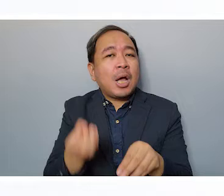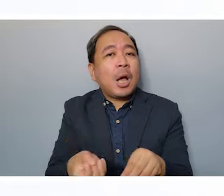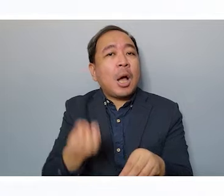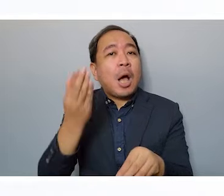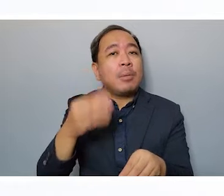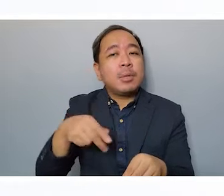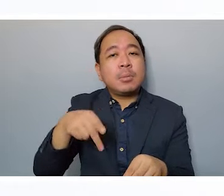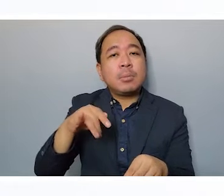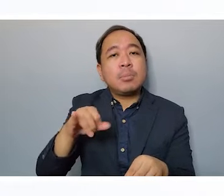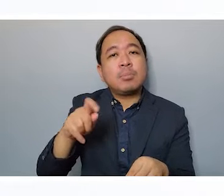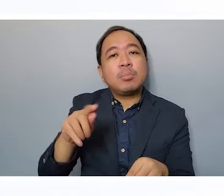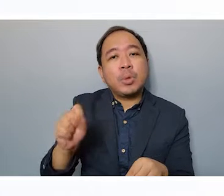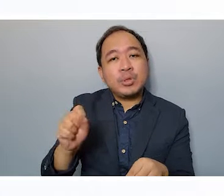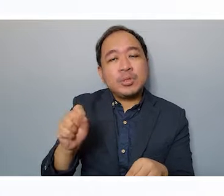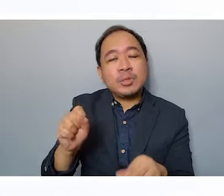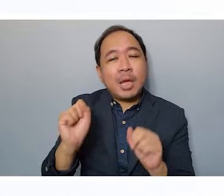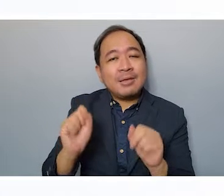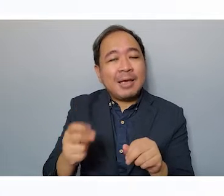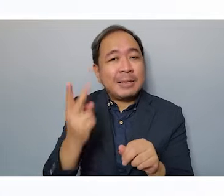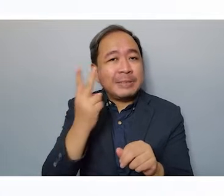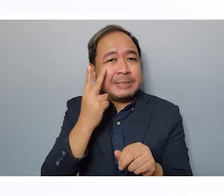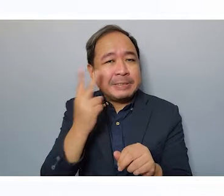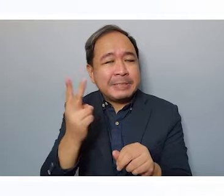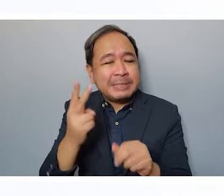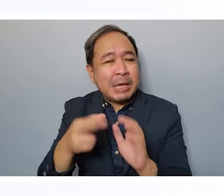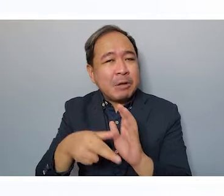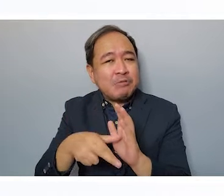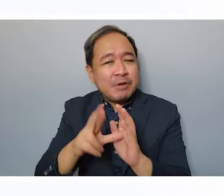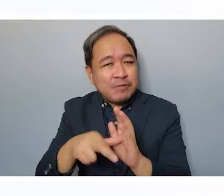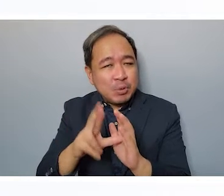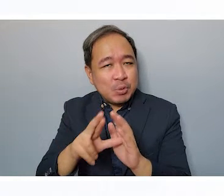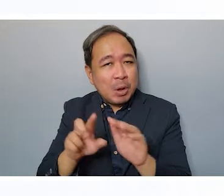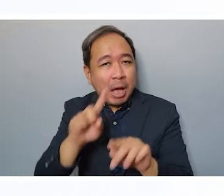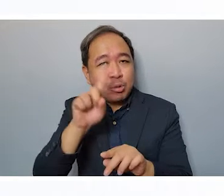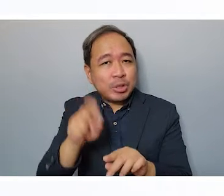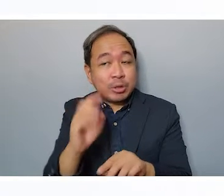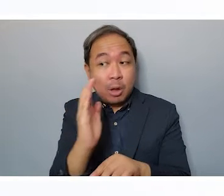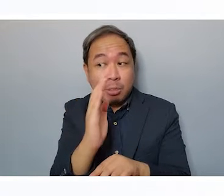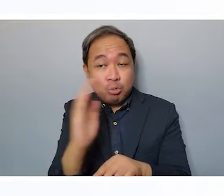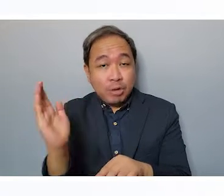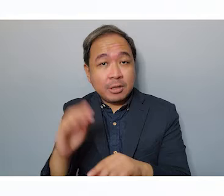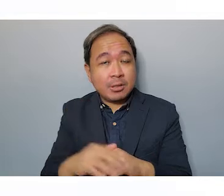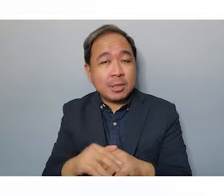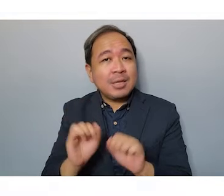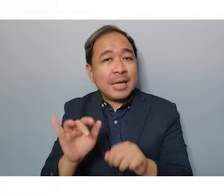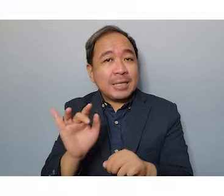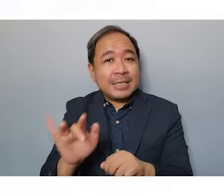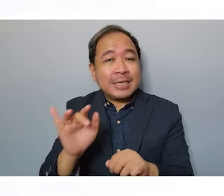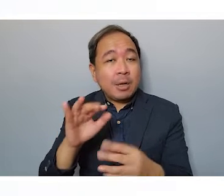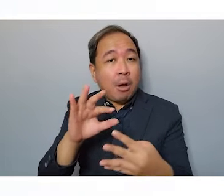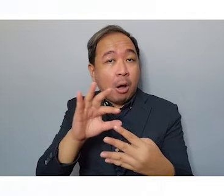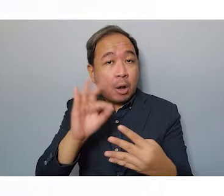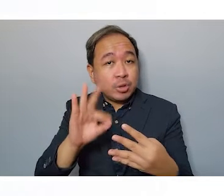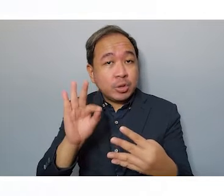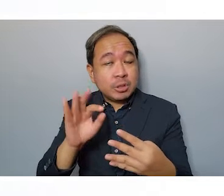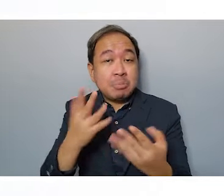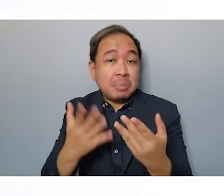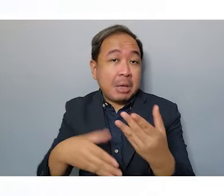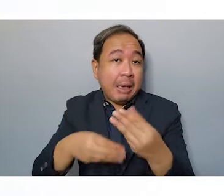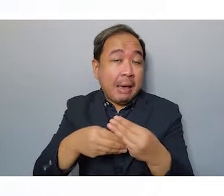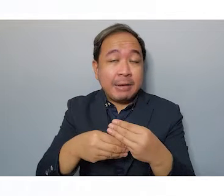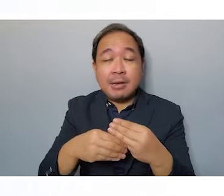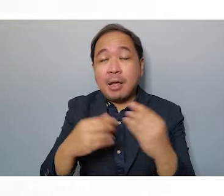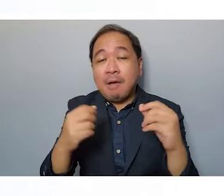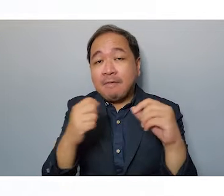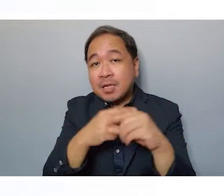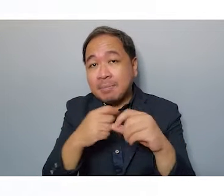point value. You will see a preview of your question on the right pane. Click Options if you would